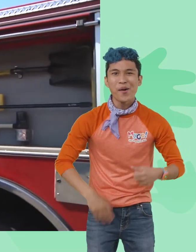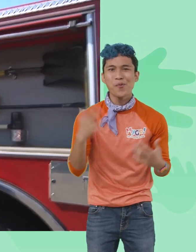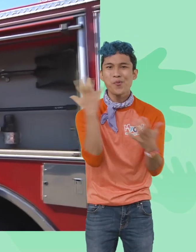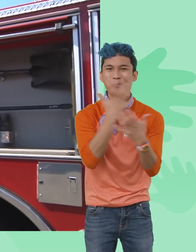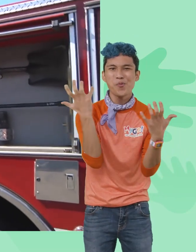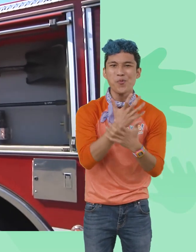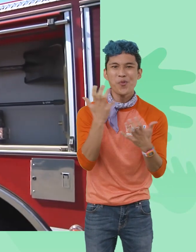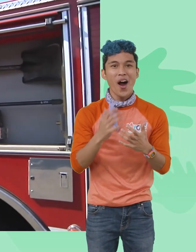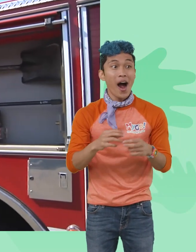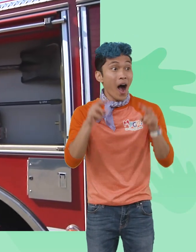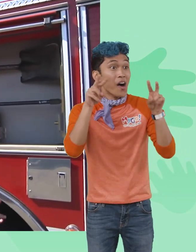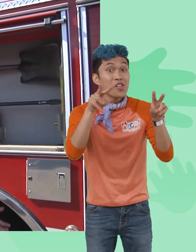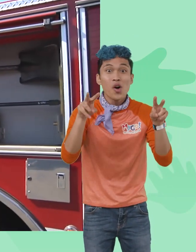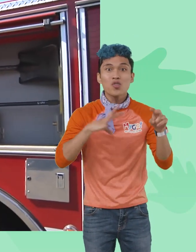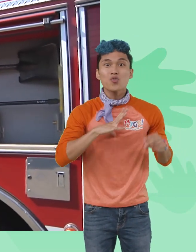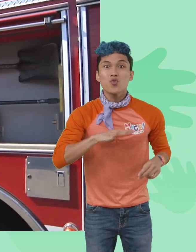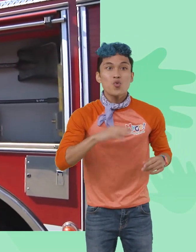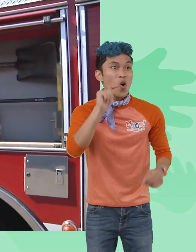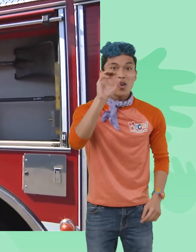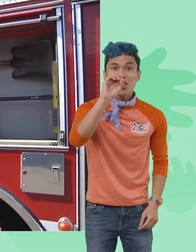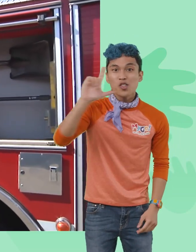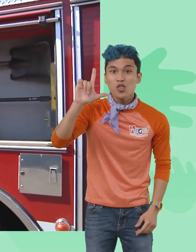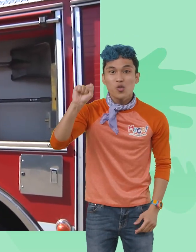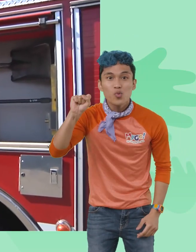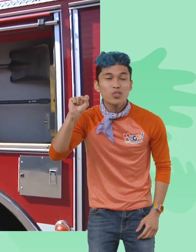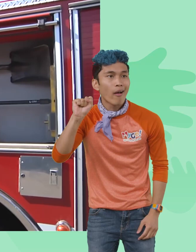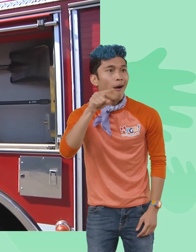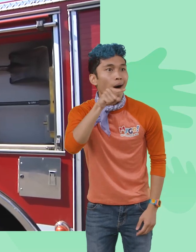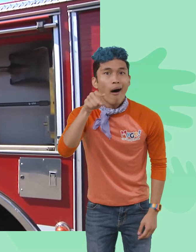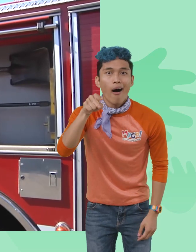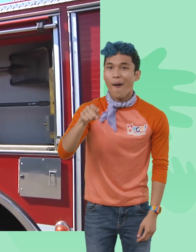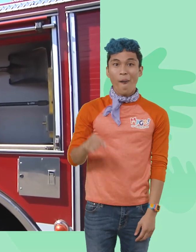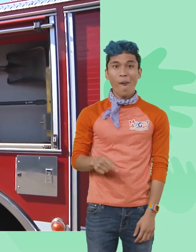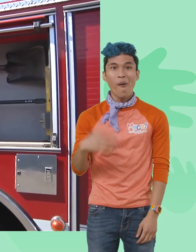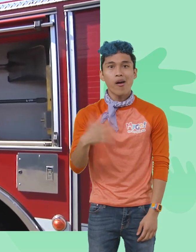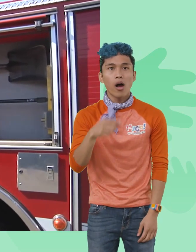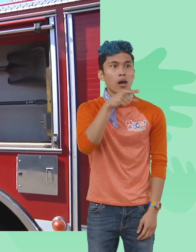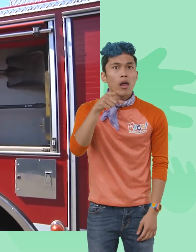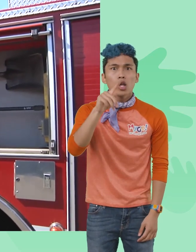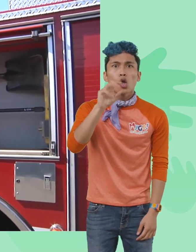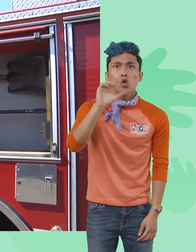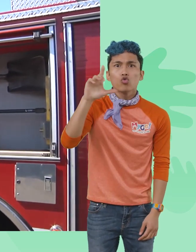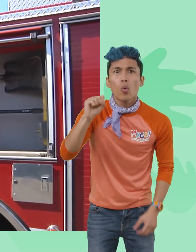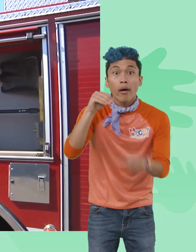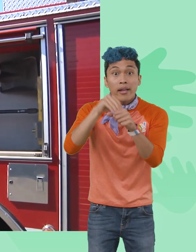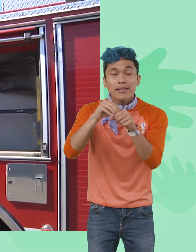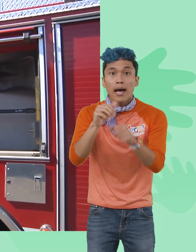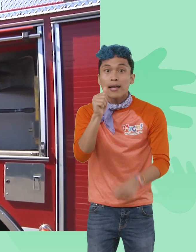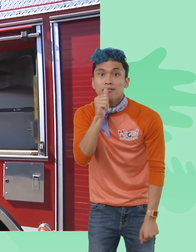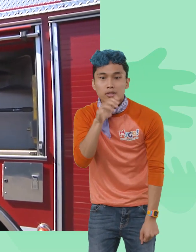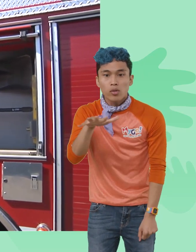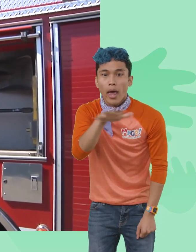Whoa! Look at all these cool tools on the fire truck. There's tools inside